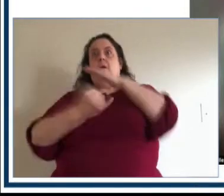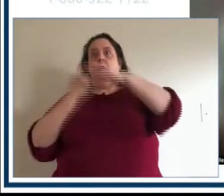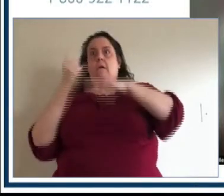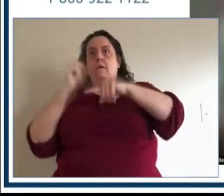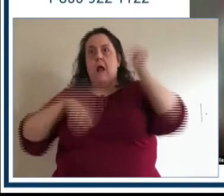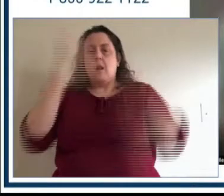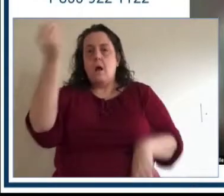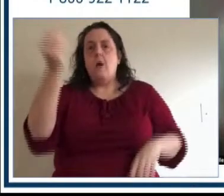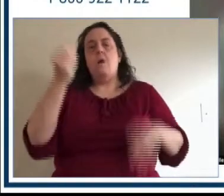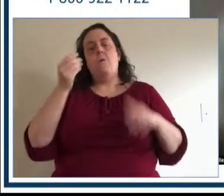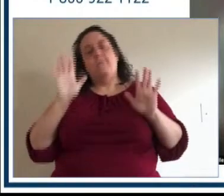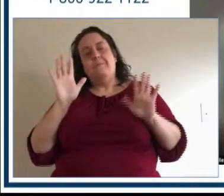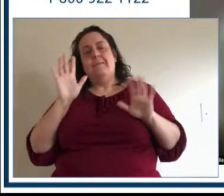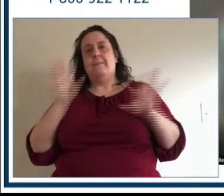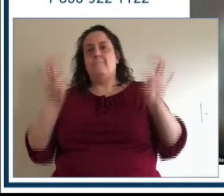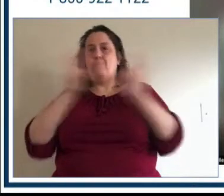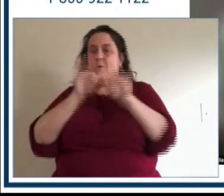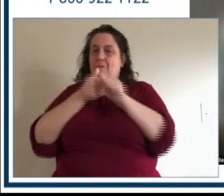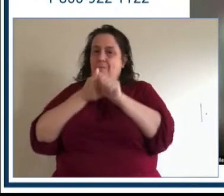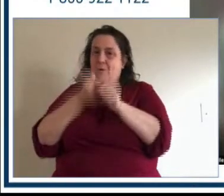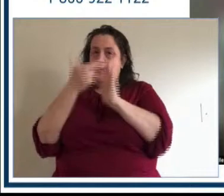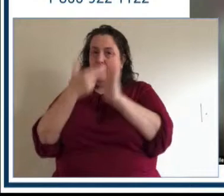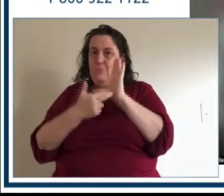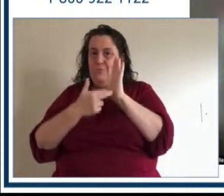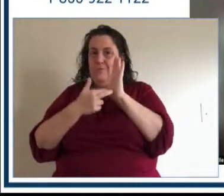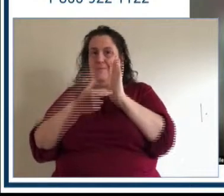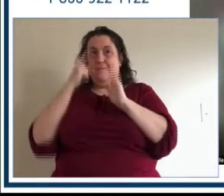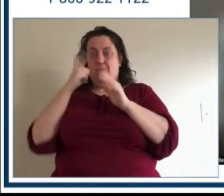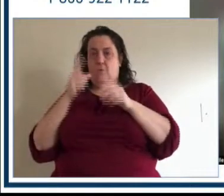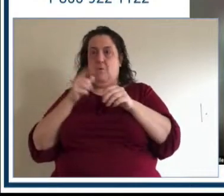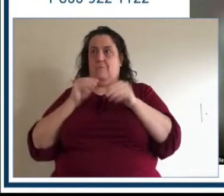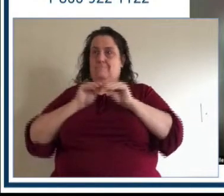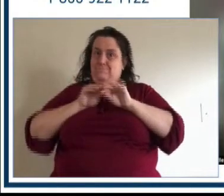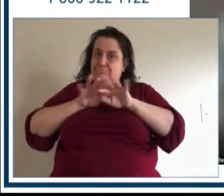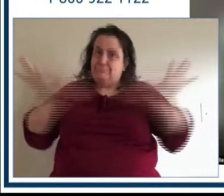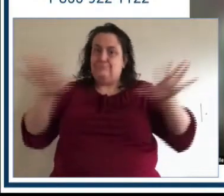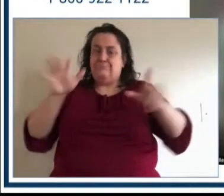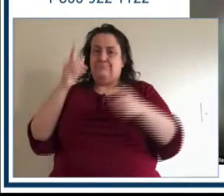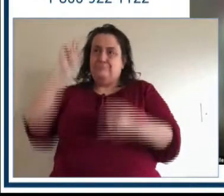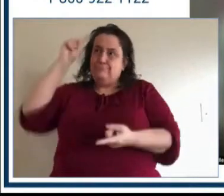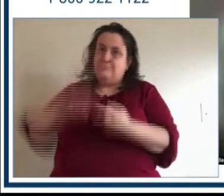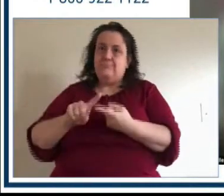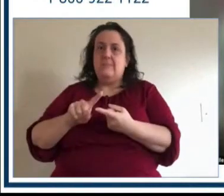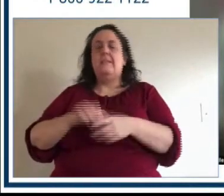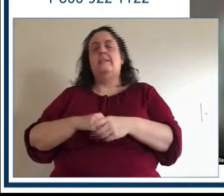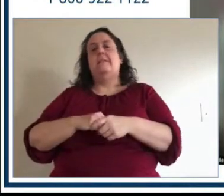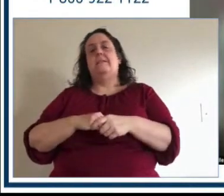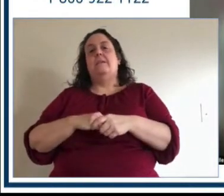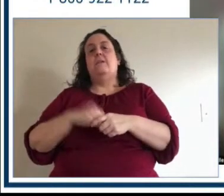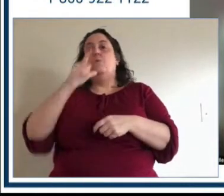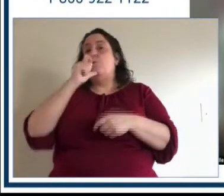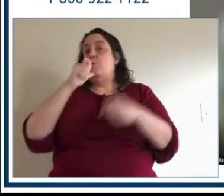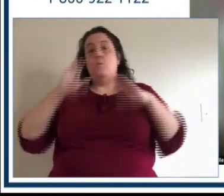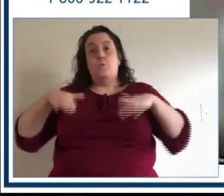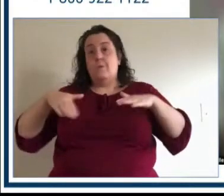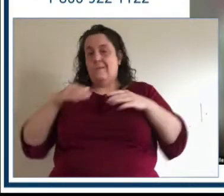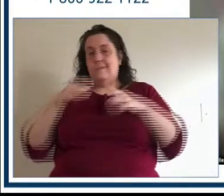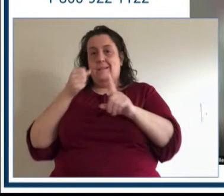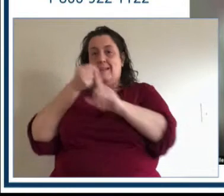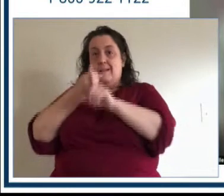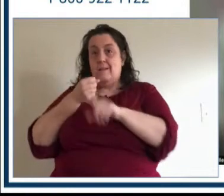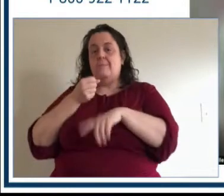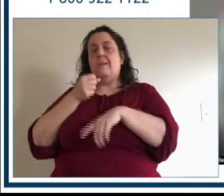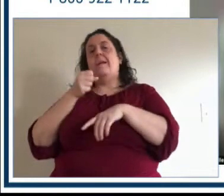spread. For any students who haven't been directly impacted by the outbreak, public health has asked that you take a